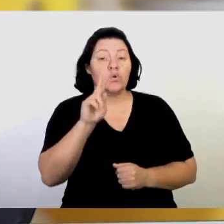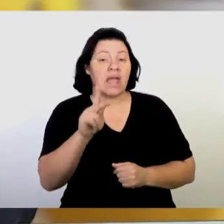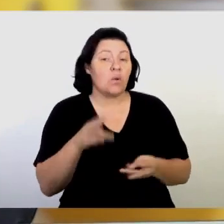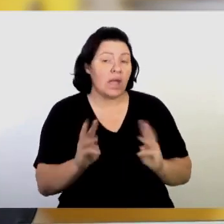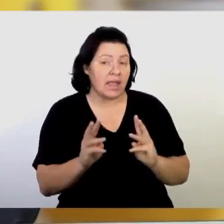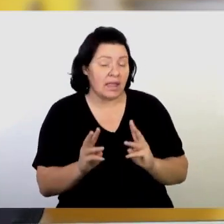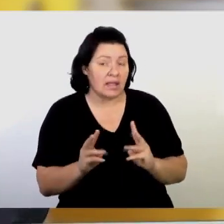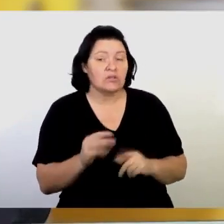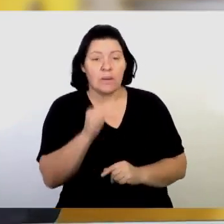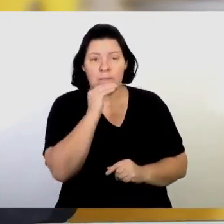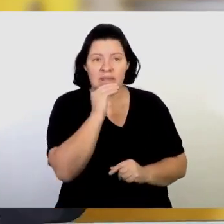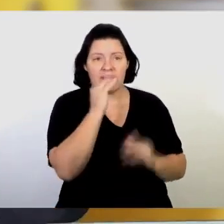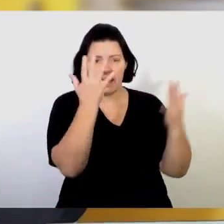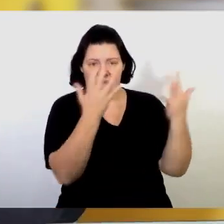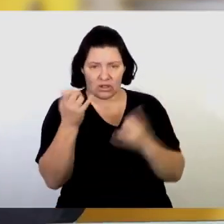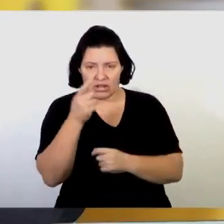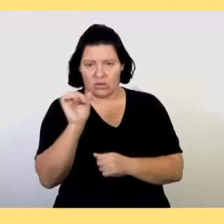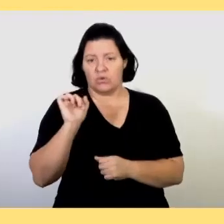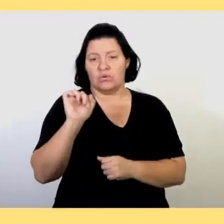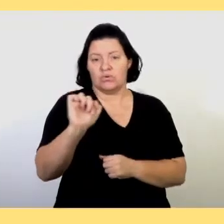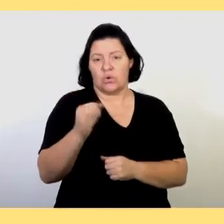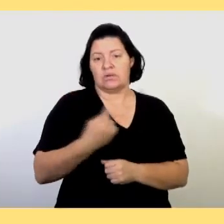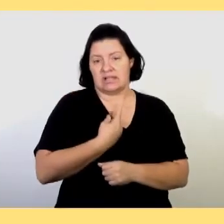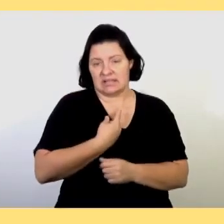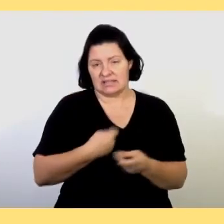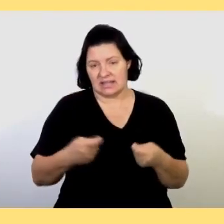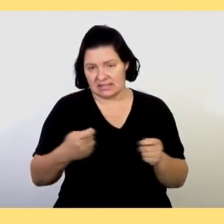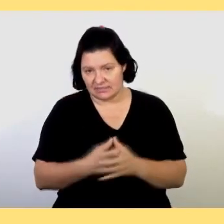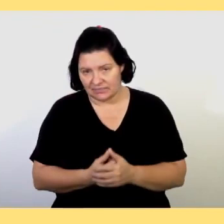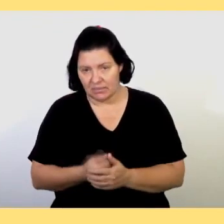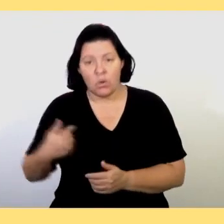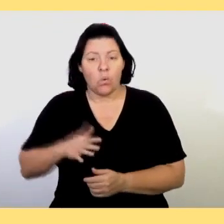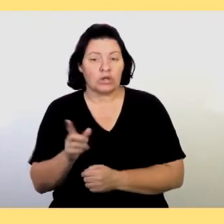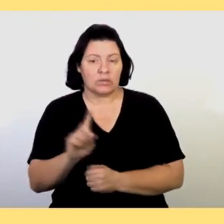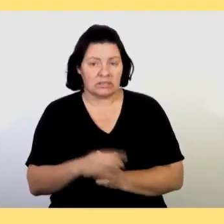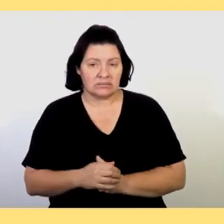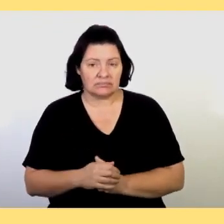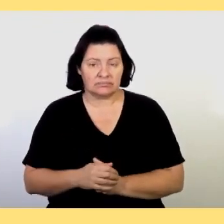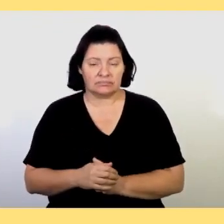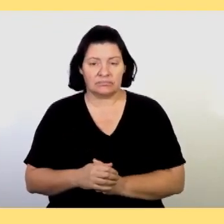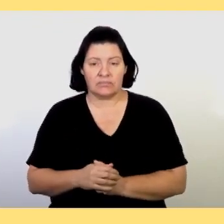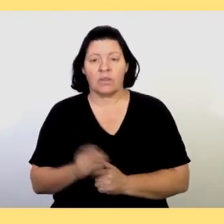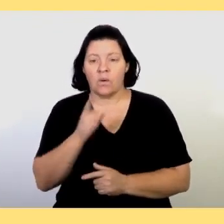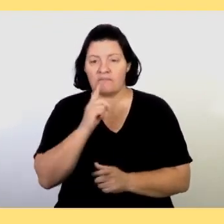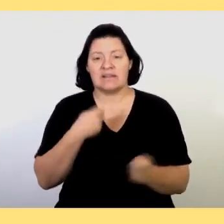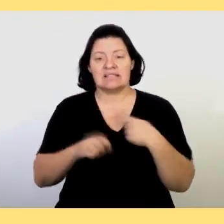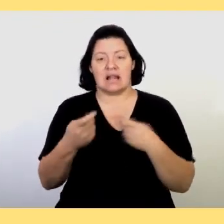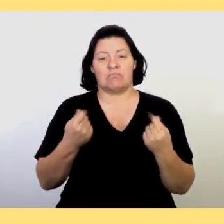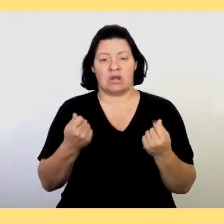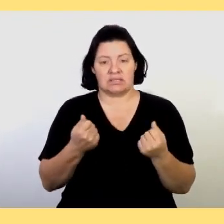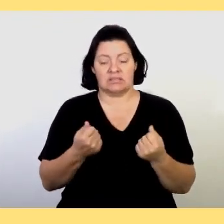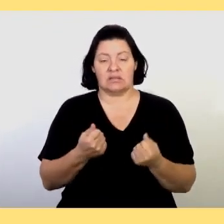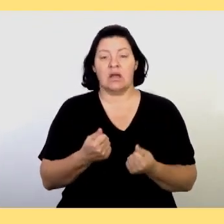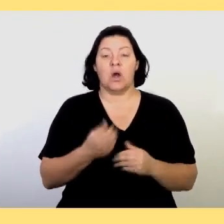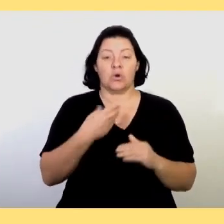UK method. So that means you need to calculate your sales. What is it that you want? You want selling price.